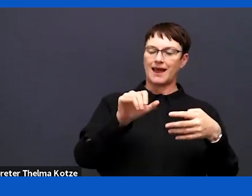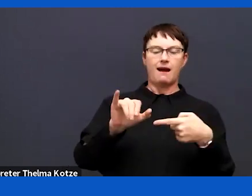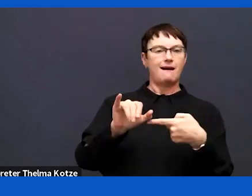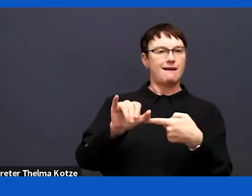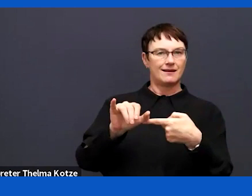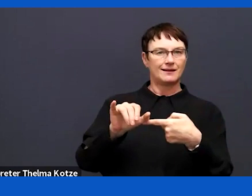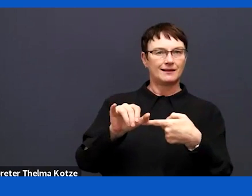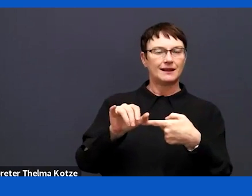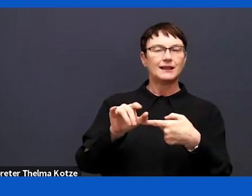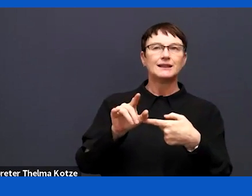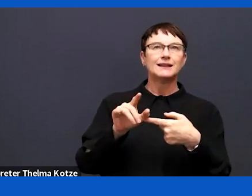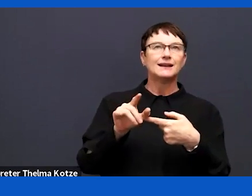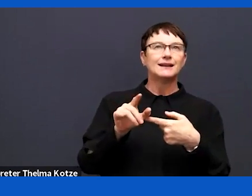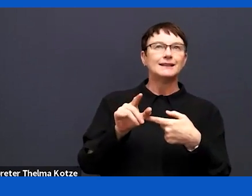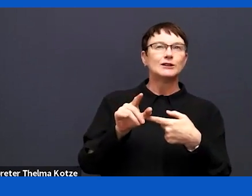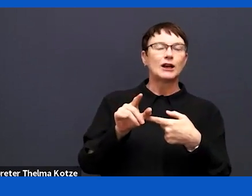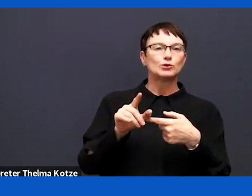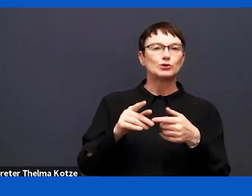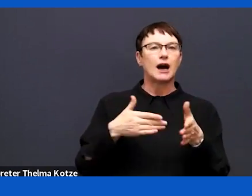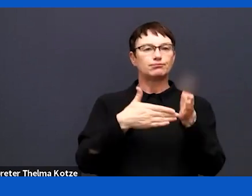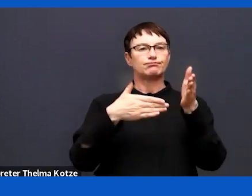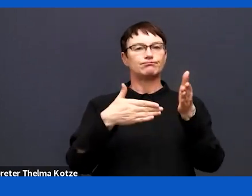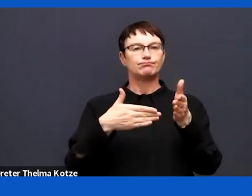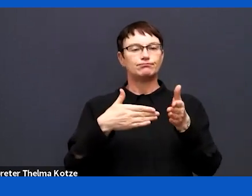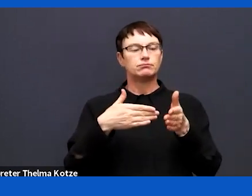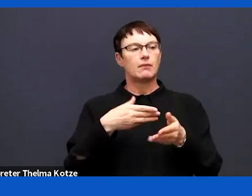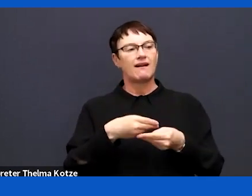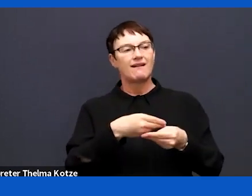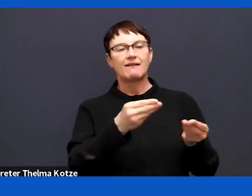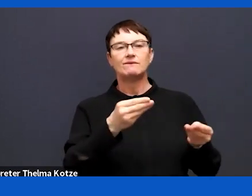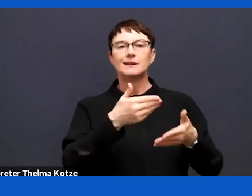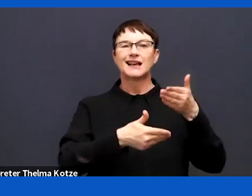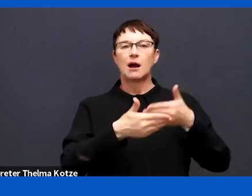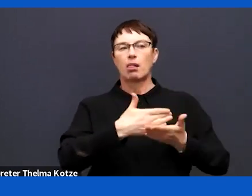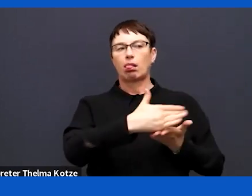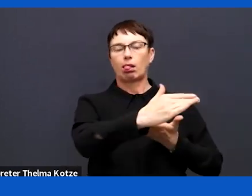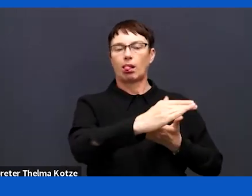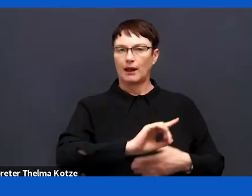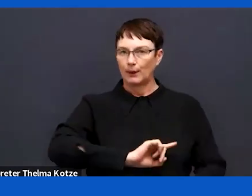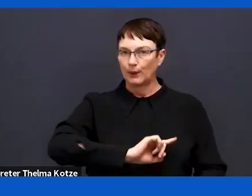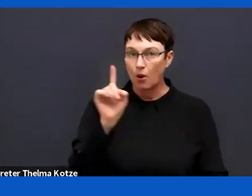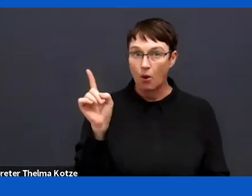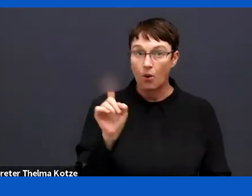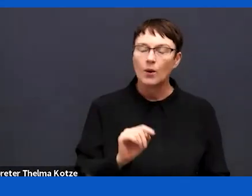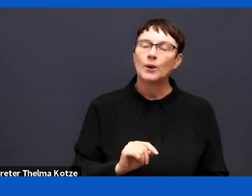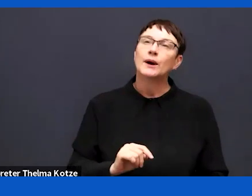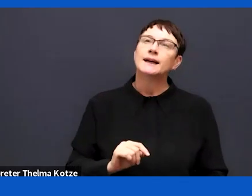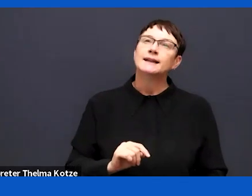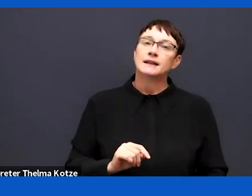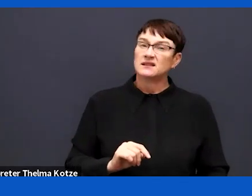The flip side of that is that it's an incredibly empowering tool too.